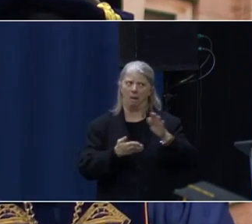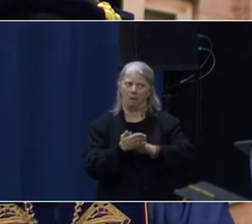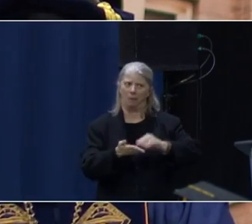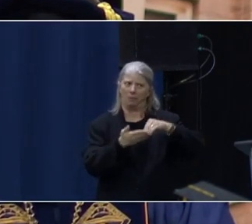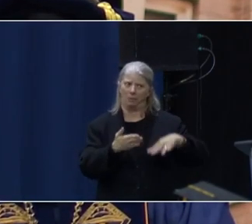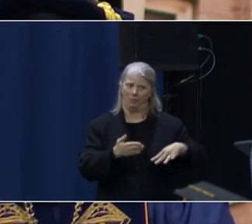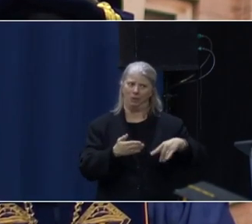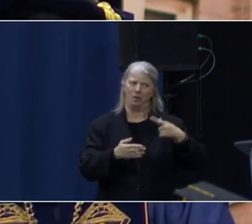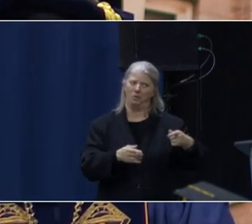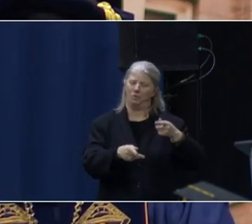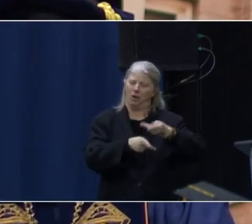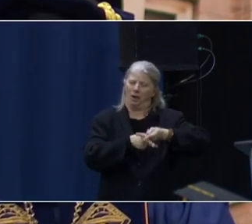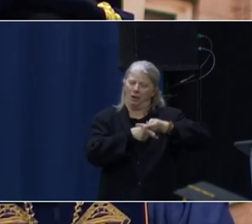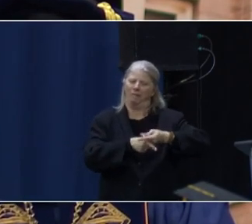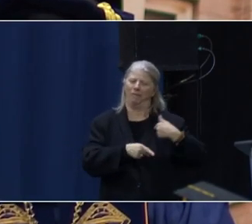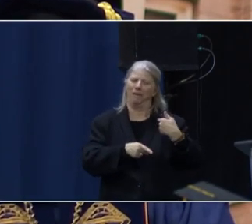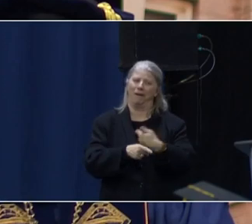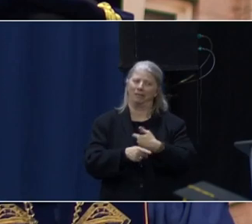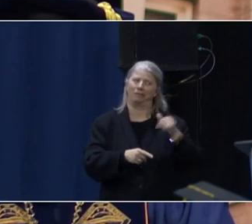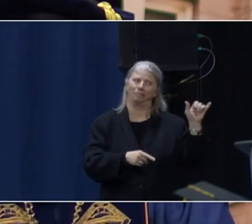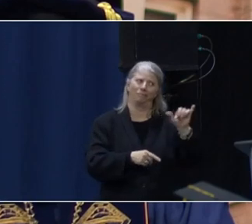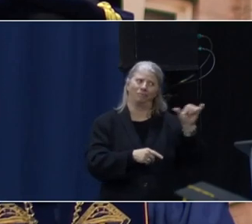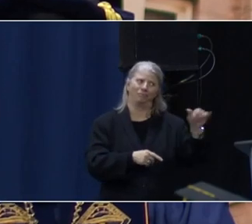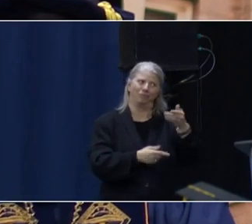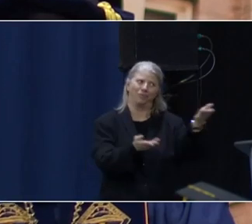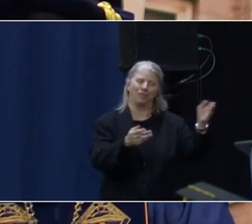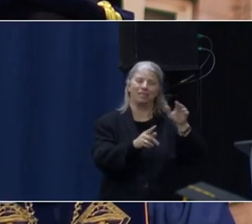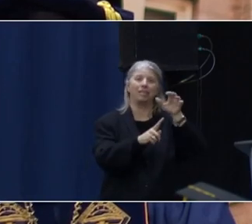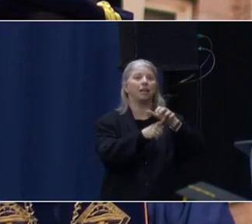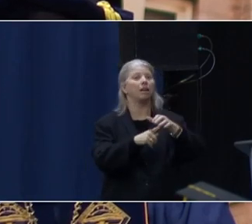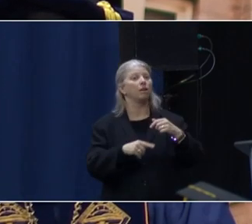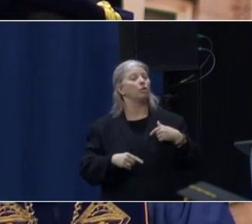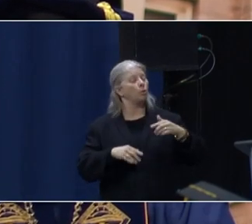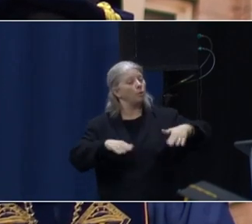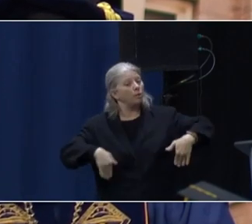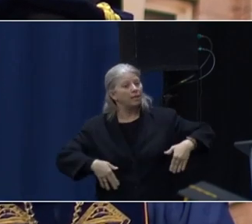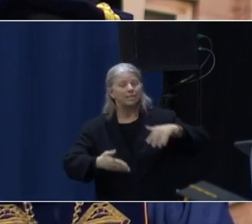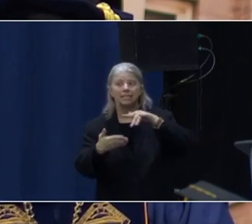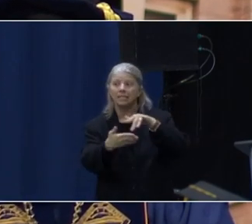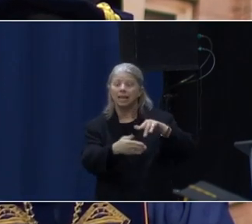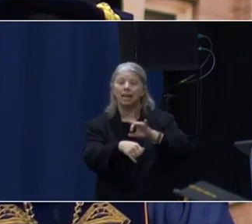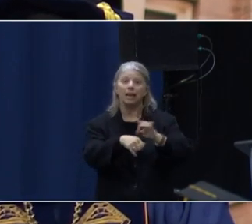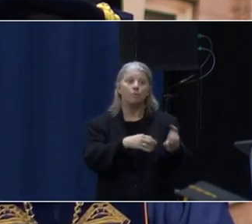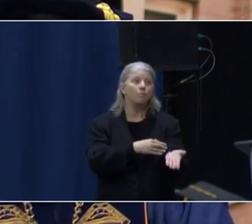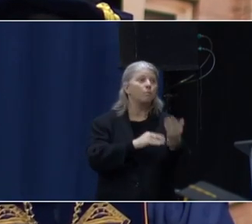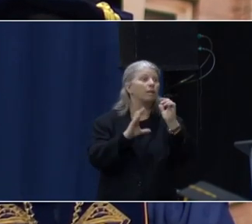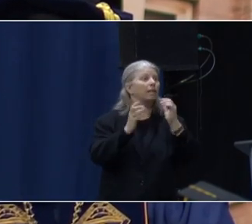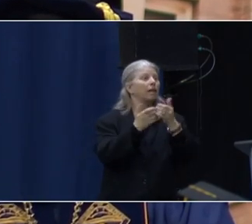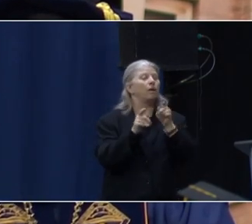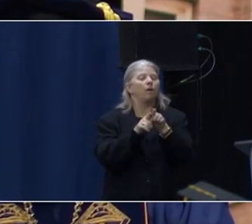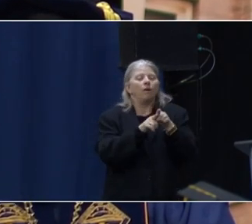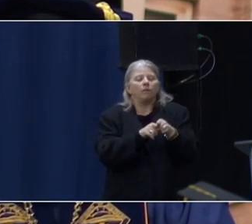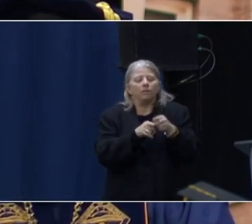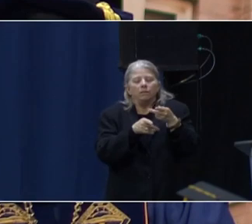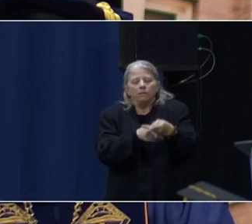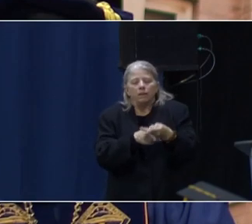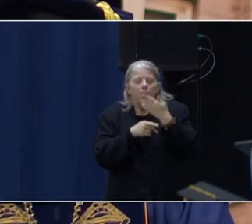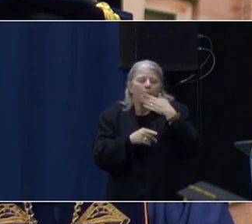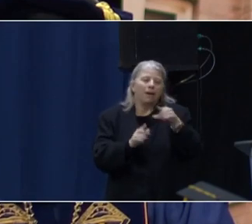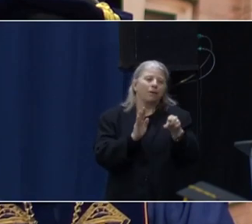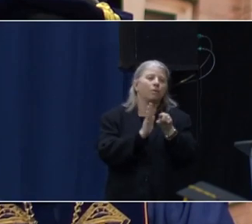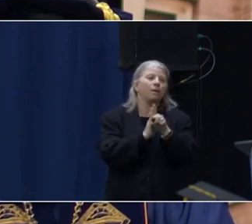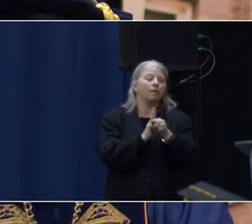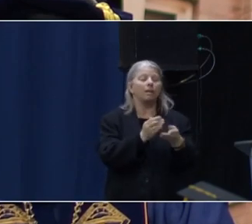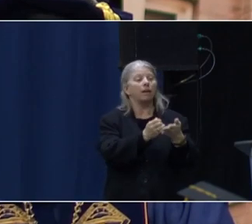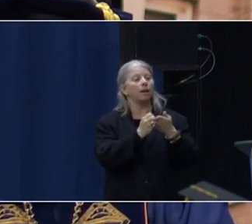champs. From our meek beginnings of trying to manage late night study sessions and 8 a.m. classes, to soothing us through a bad grade,